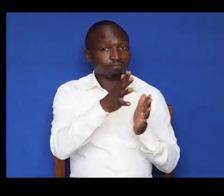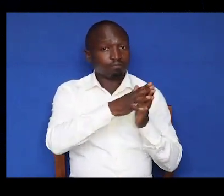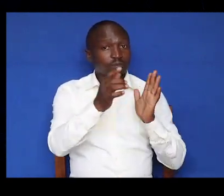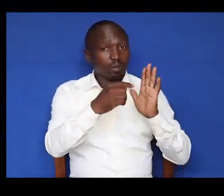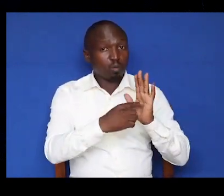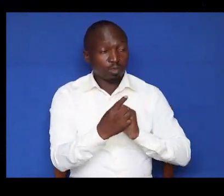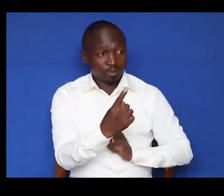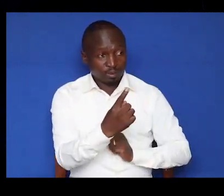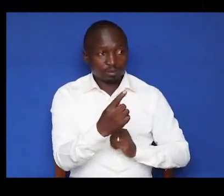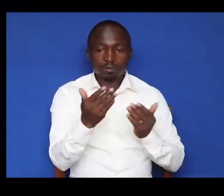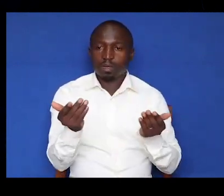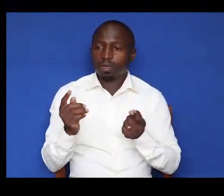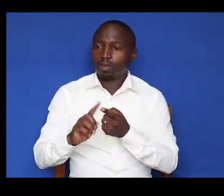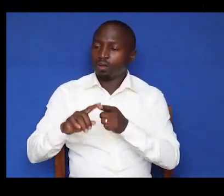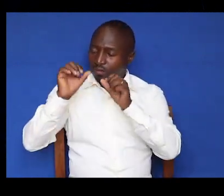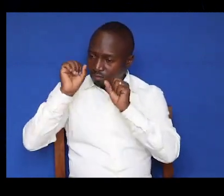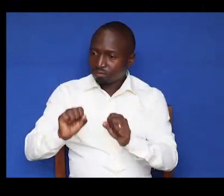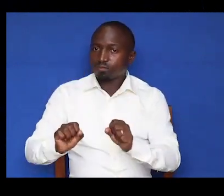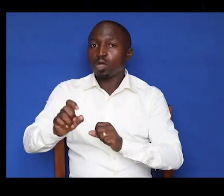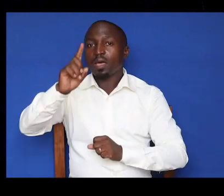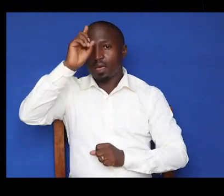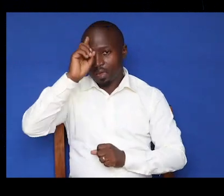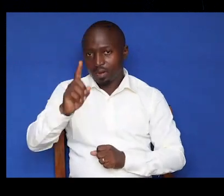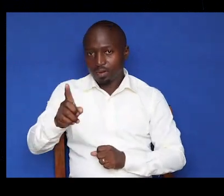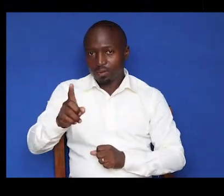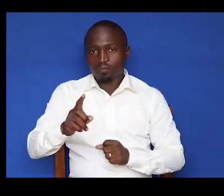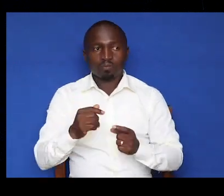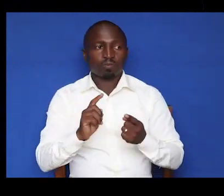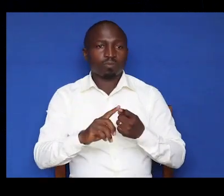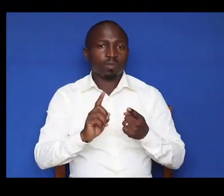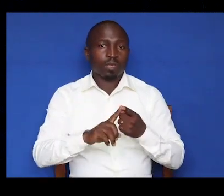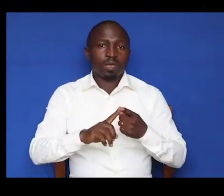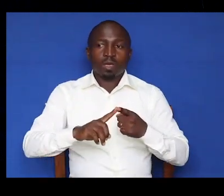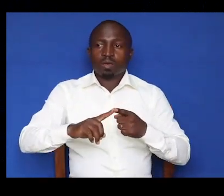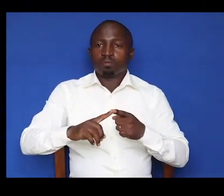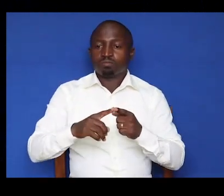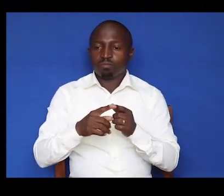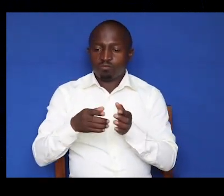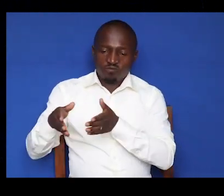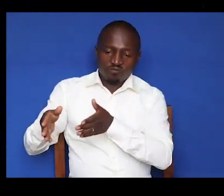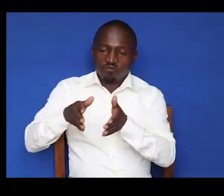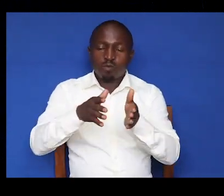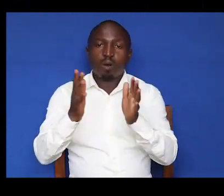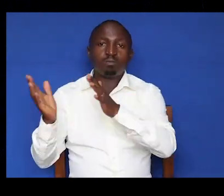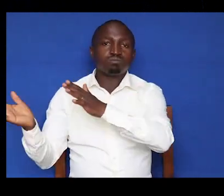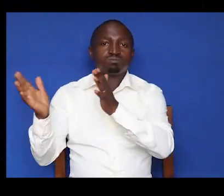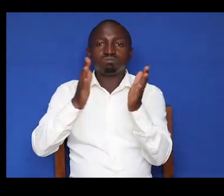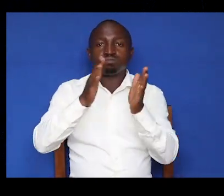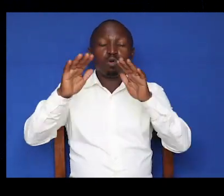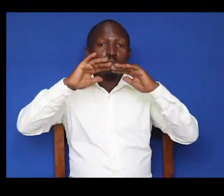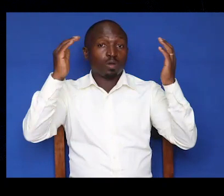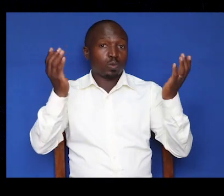points, we are directed to understand wealthy windy systems make